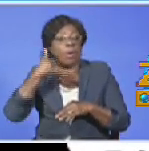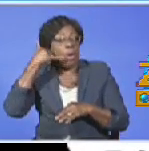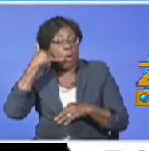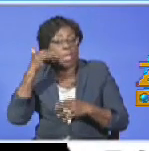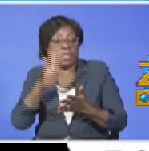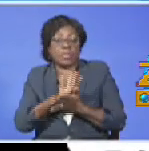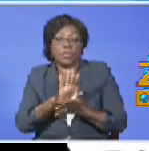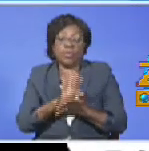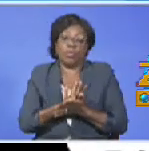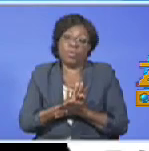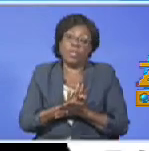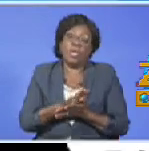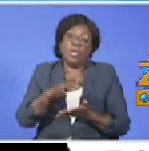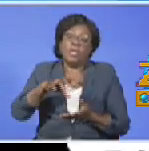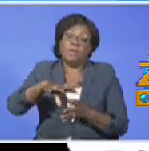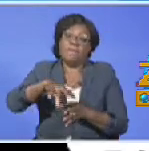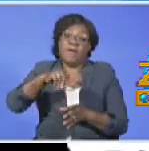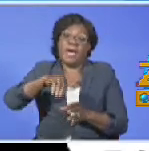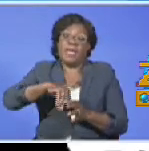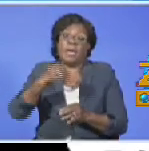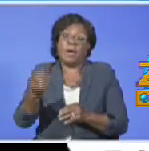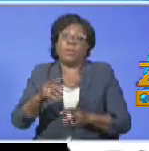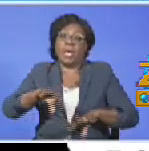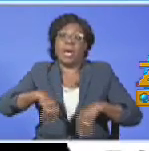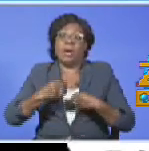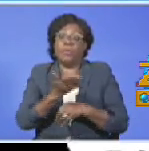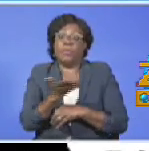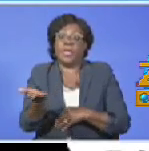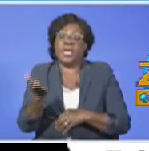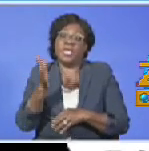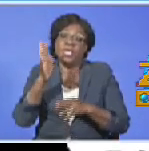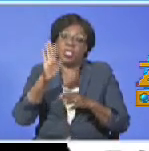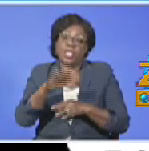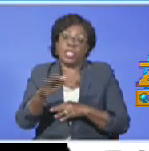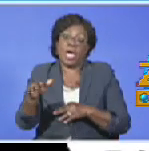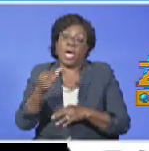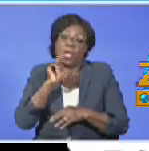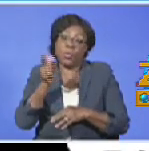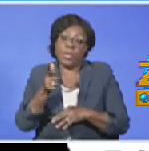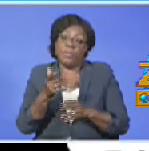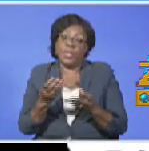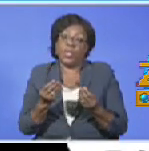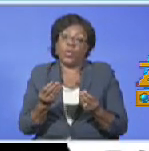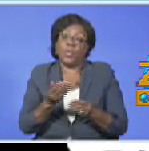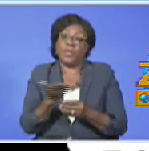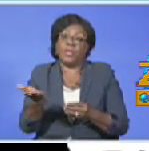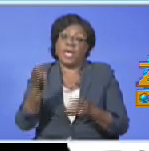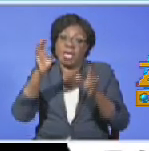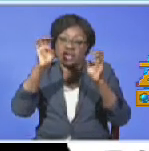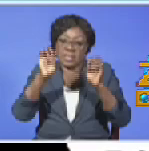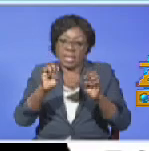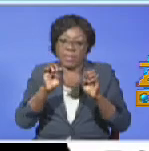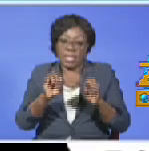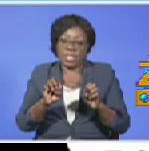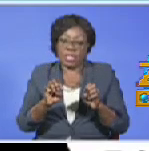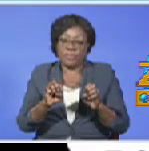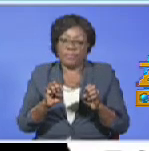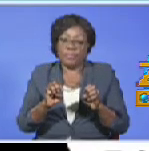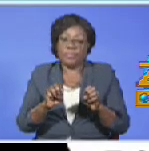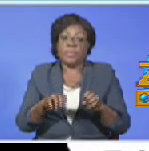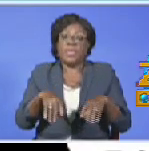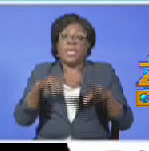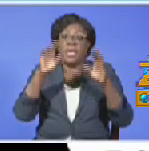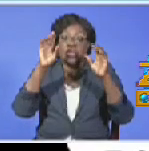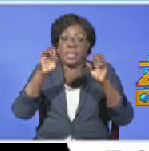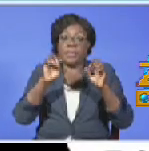find out the particulars around when their child should be participating and how they should be participating in their assessments. Examinations for students